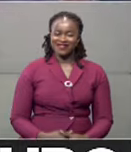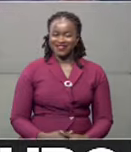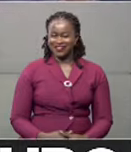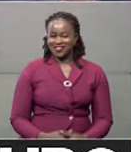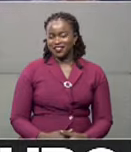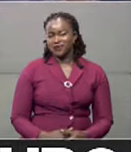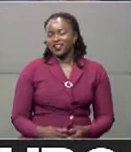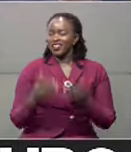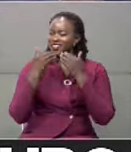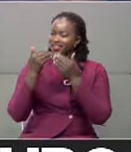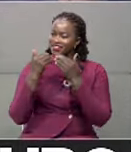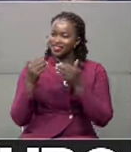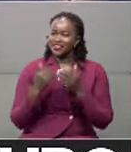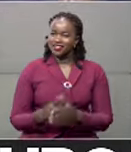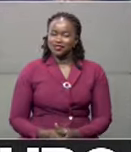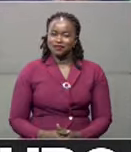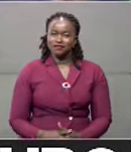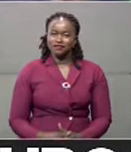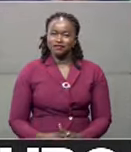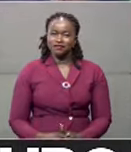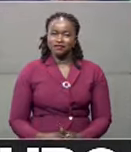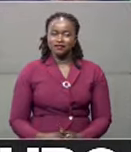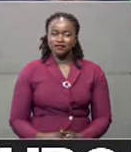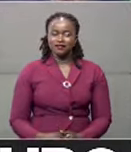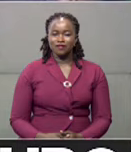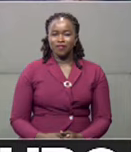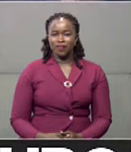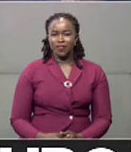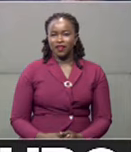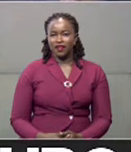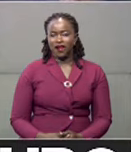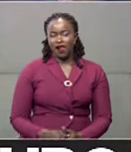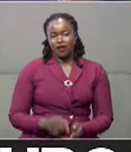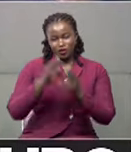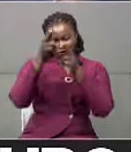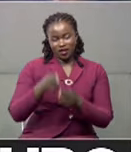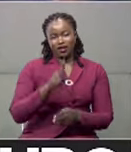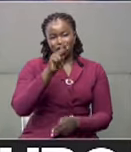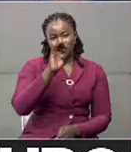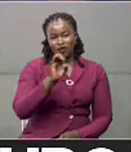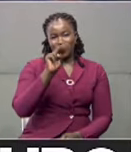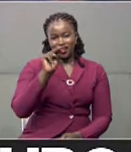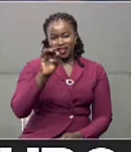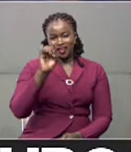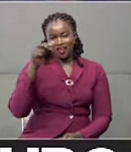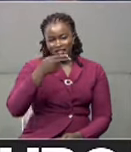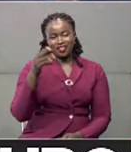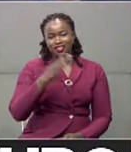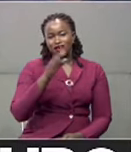Thank you. The Honorable Dr. Kenneth Omona, do you have anything you want?